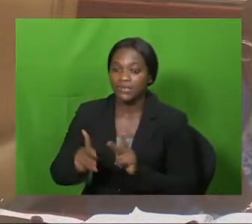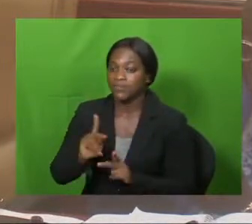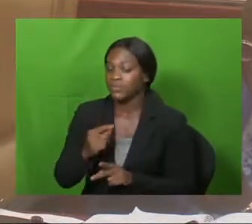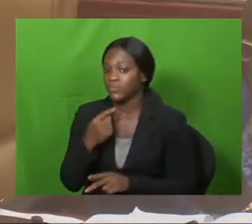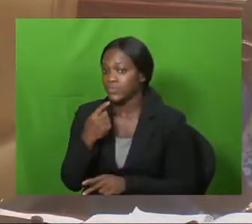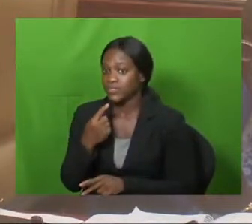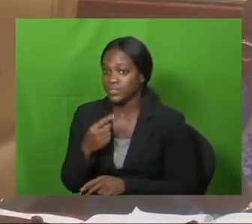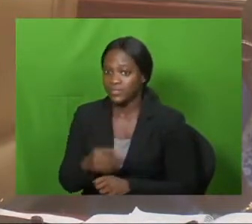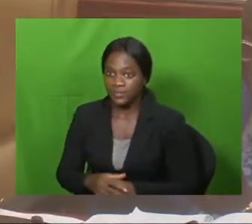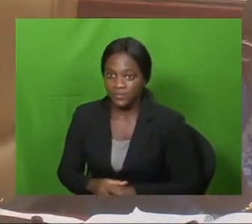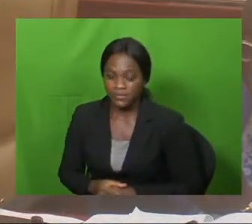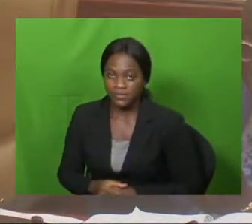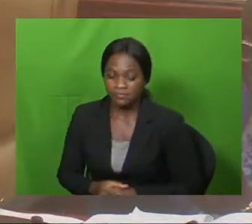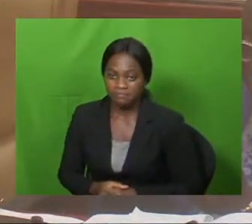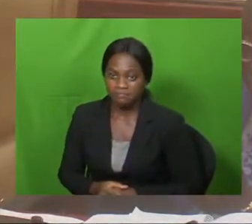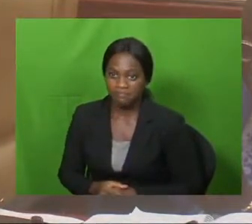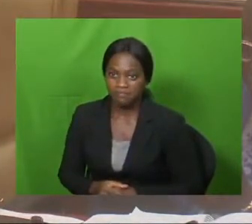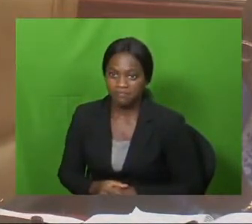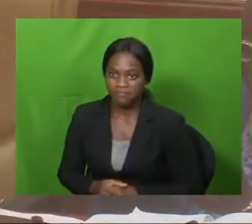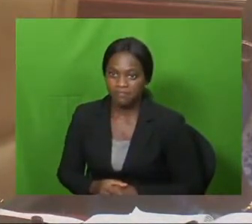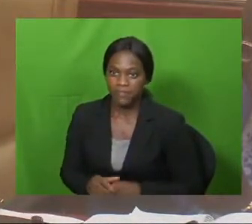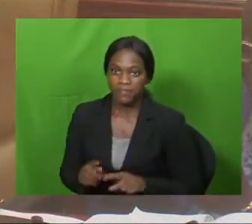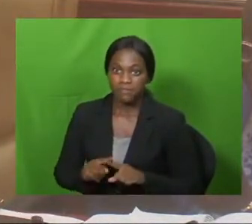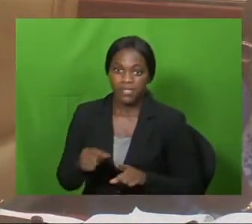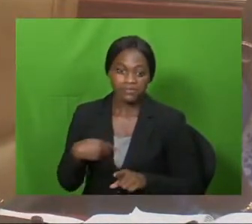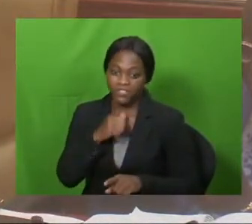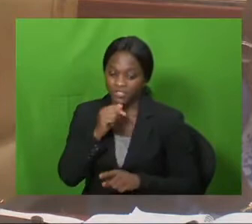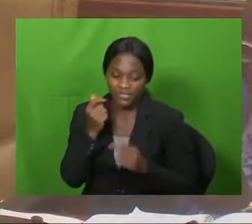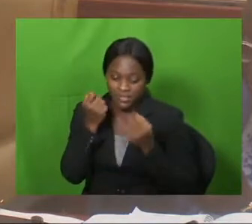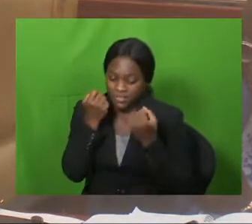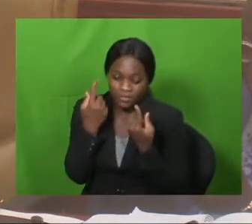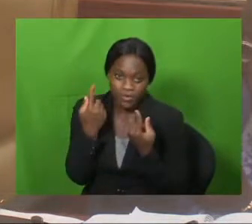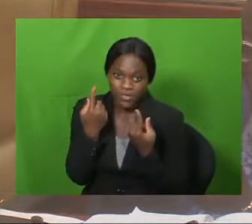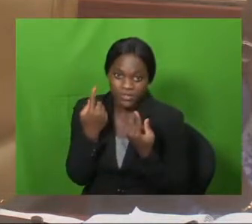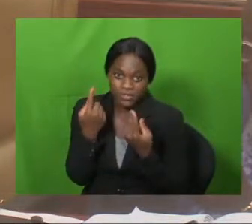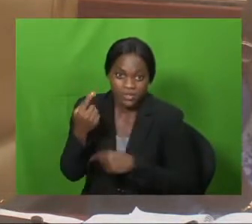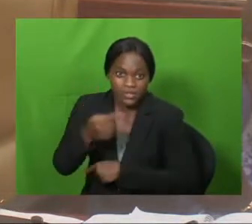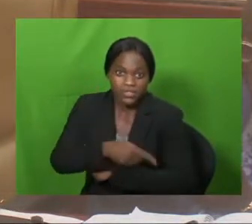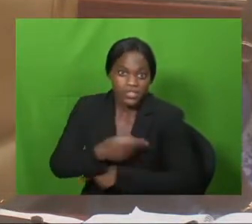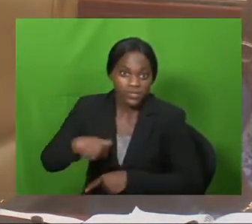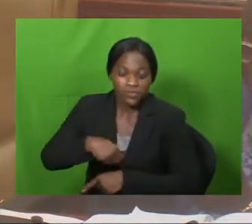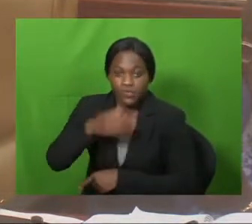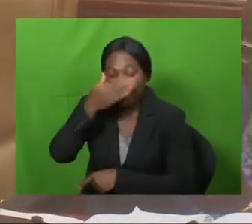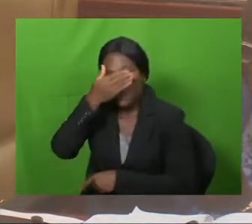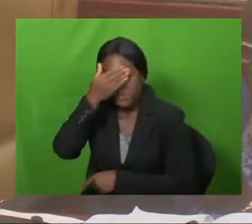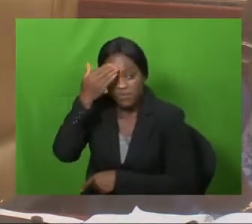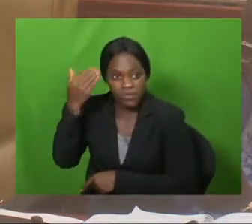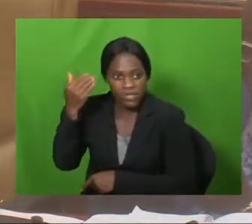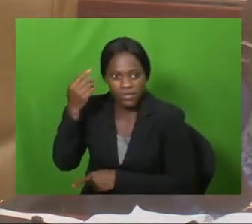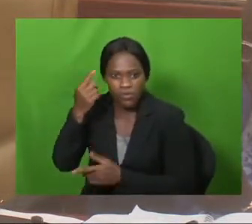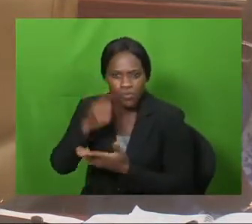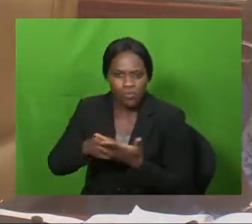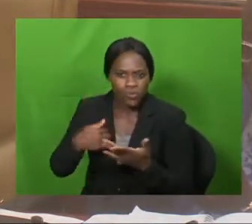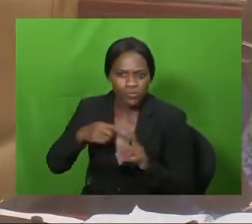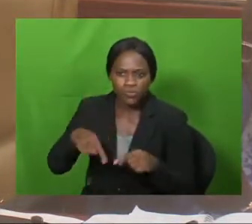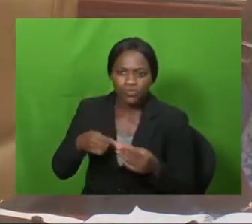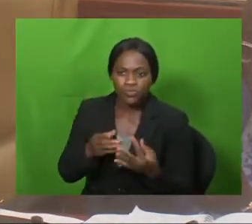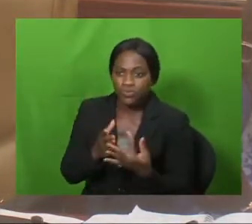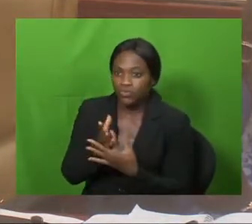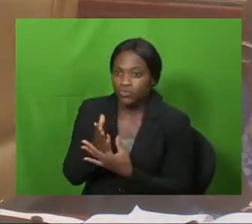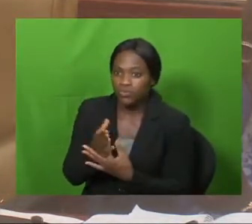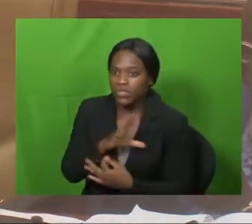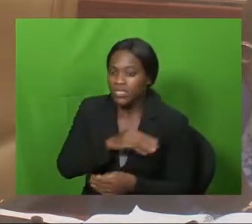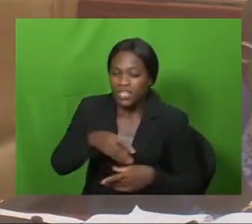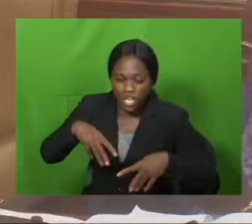have indicated. But I'm not surprised that today we've forgotten what we went through and are ascribing